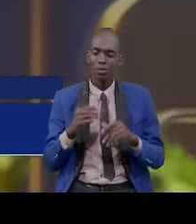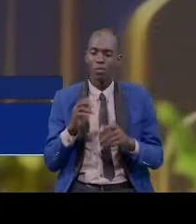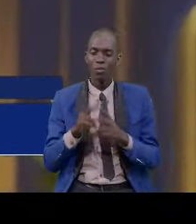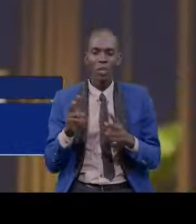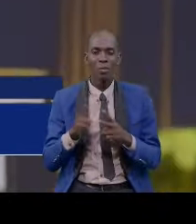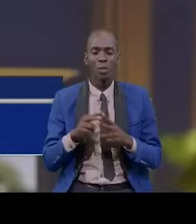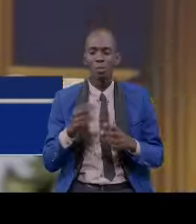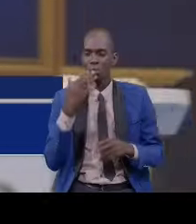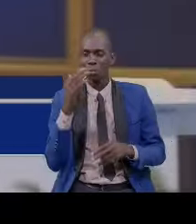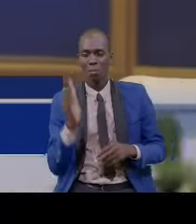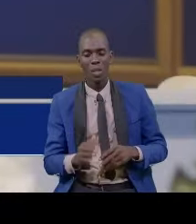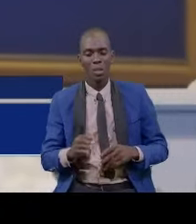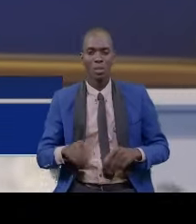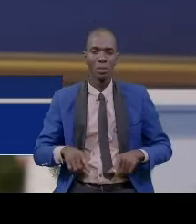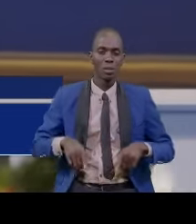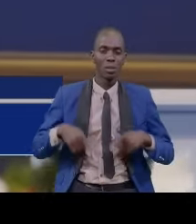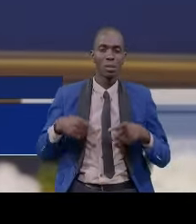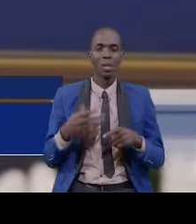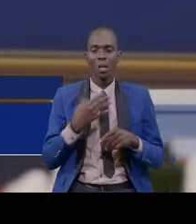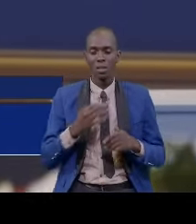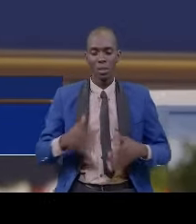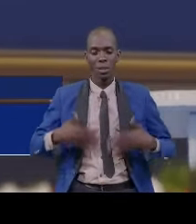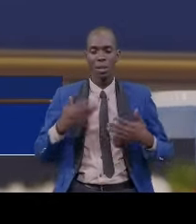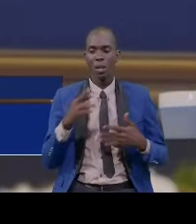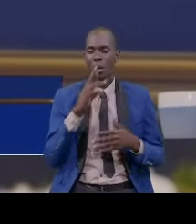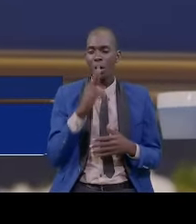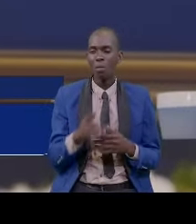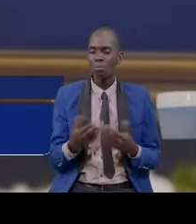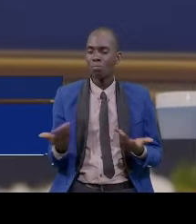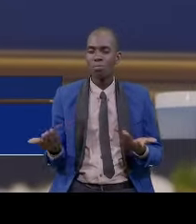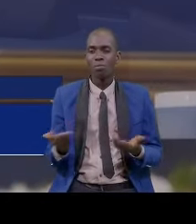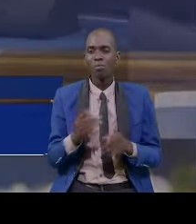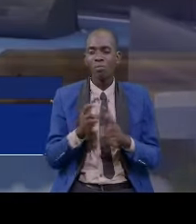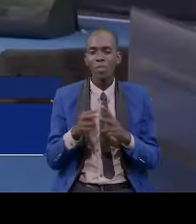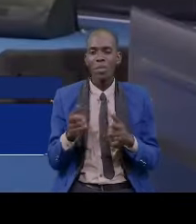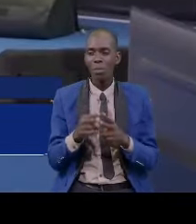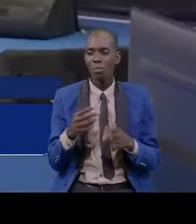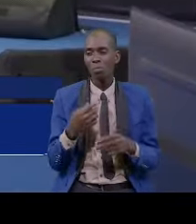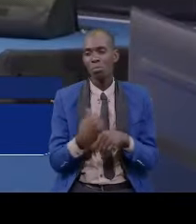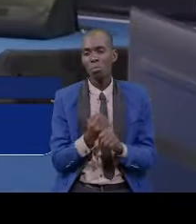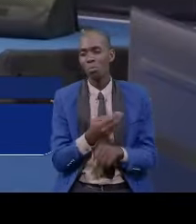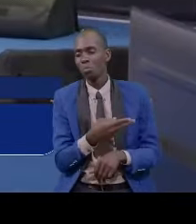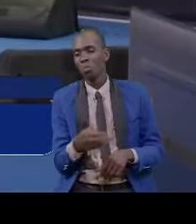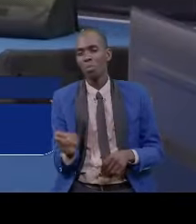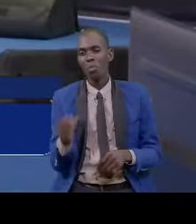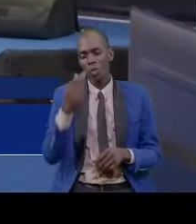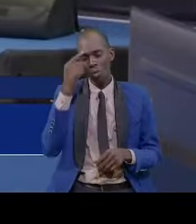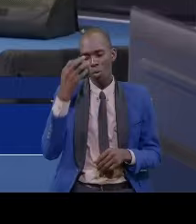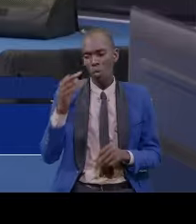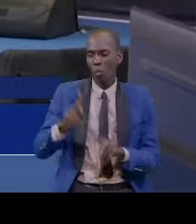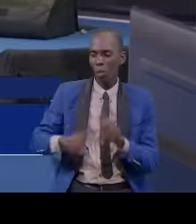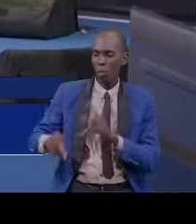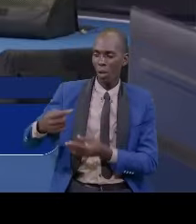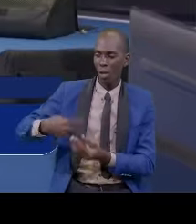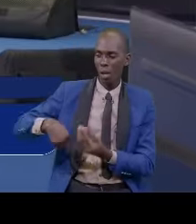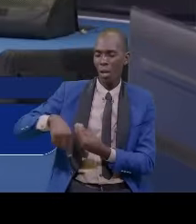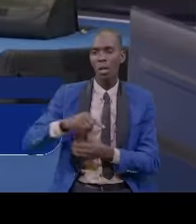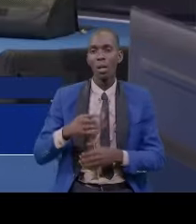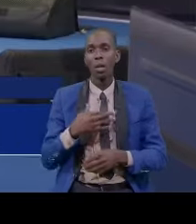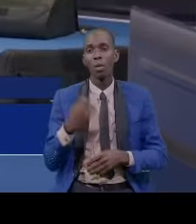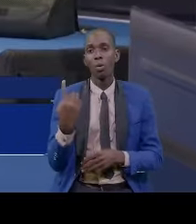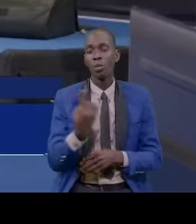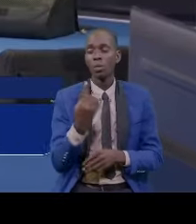the reason for what he is doing. Everything that was said in the message that you just listened to is